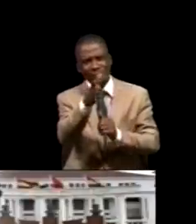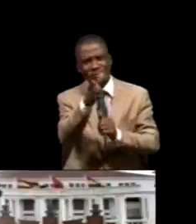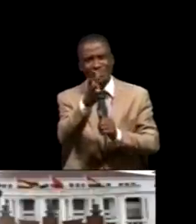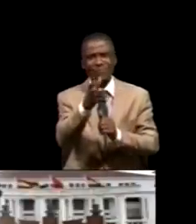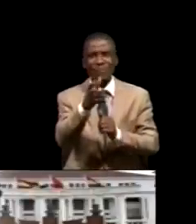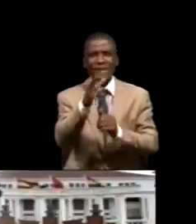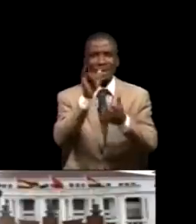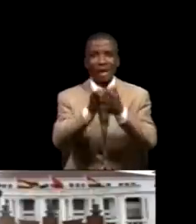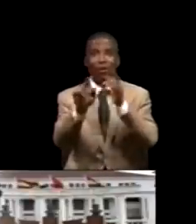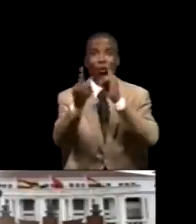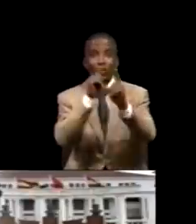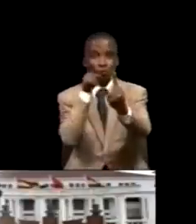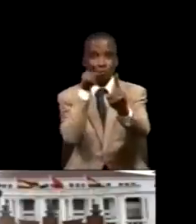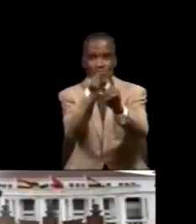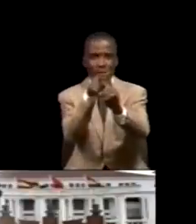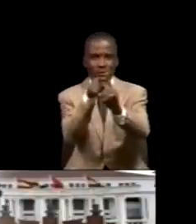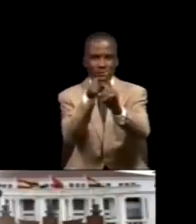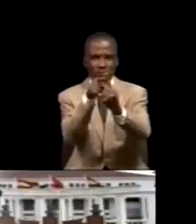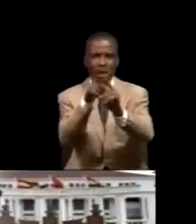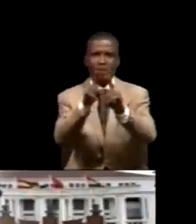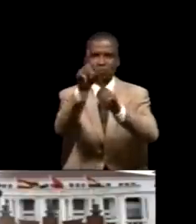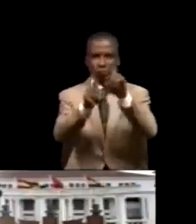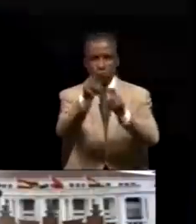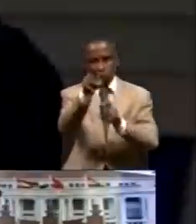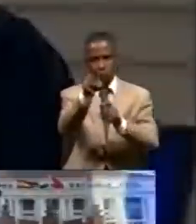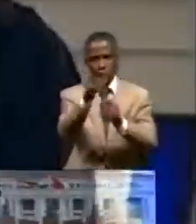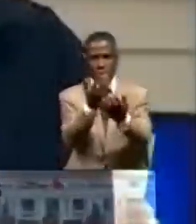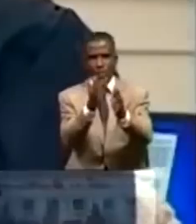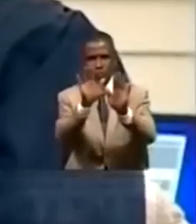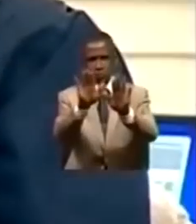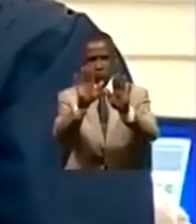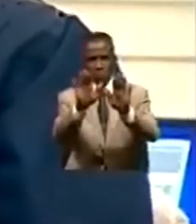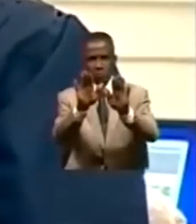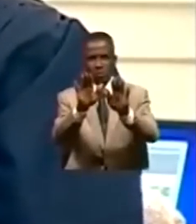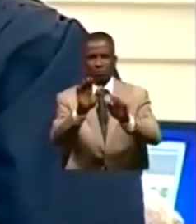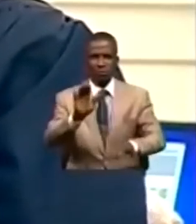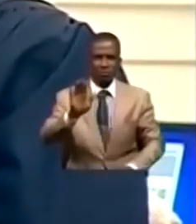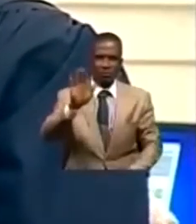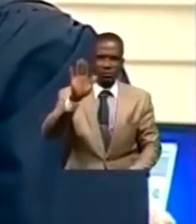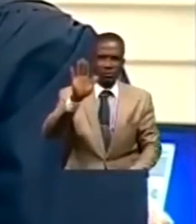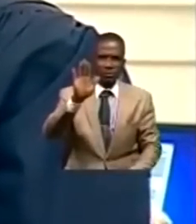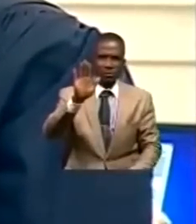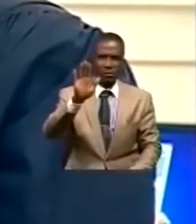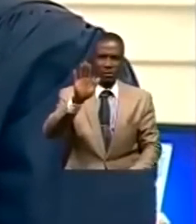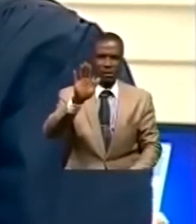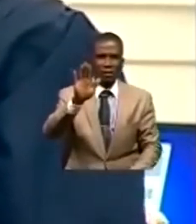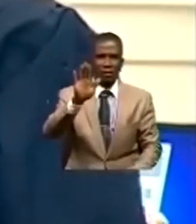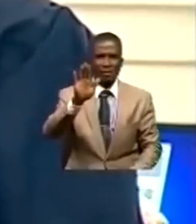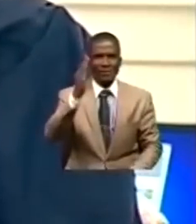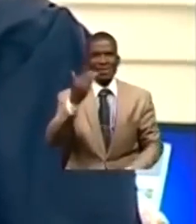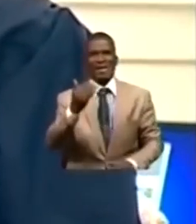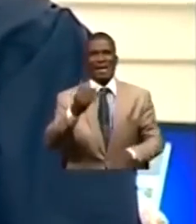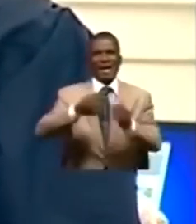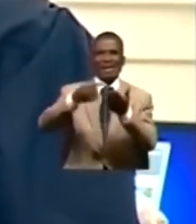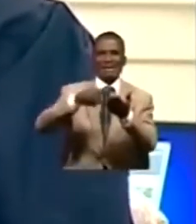That is what you are supposed to do. Well, I am the questioner. My lords, respectfully, there's nowhere in the witness statement where he says, I